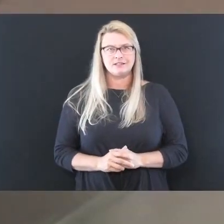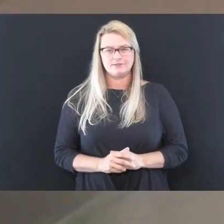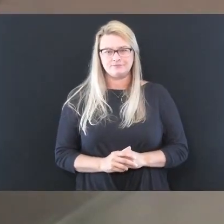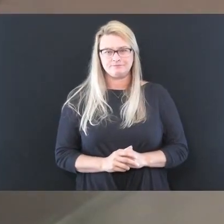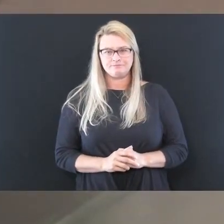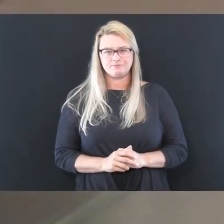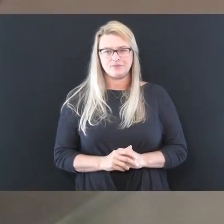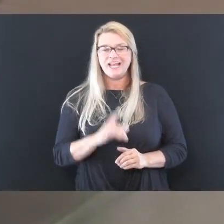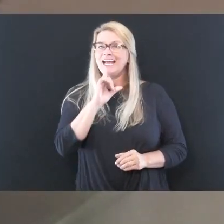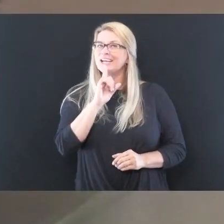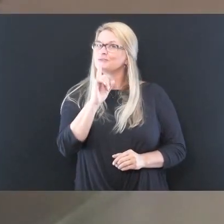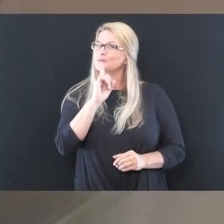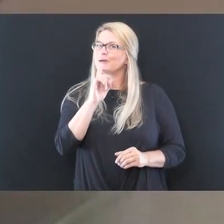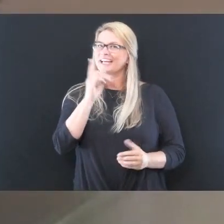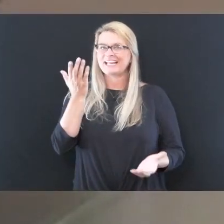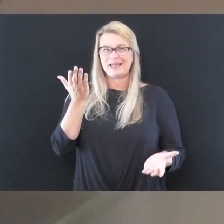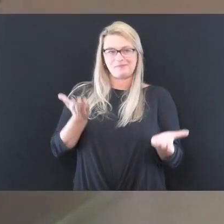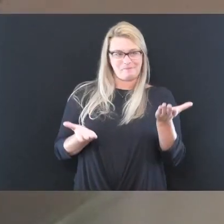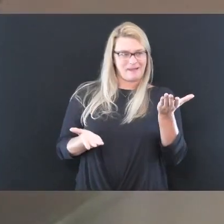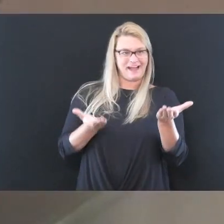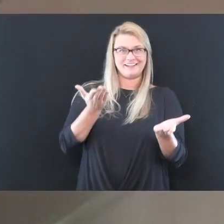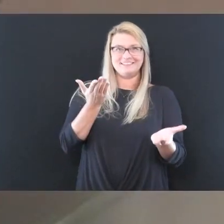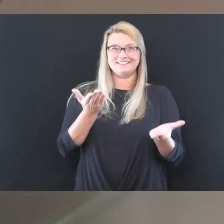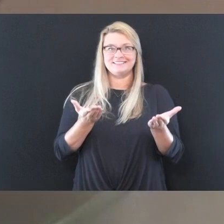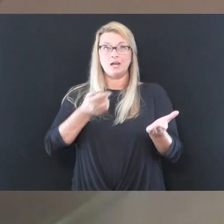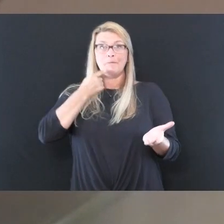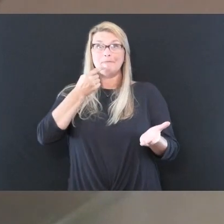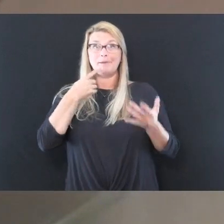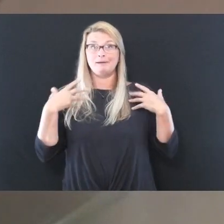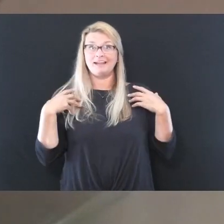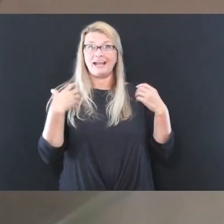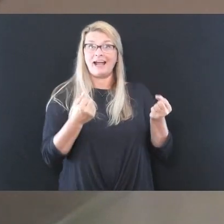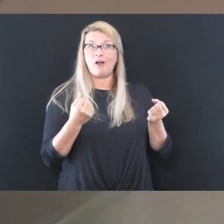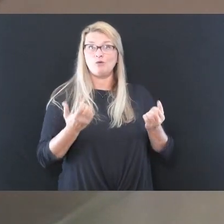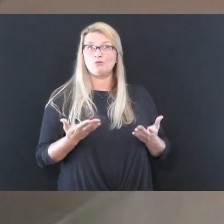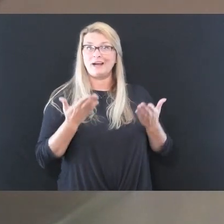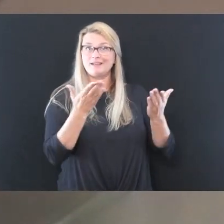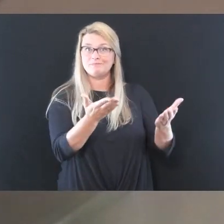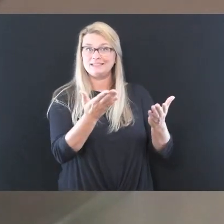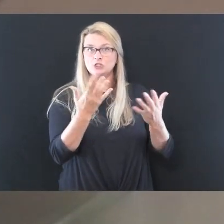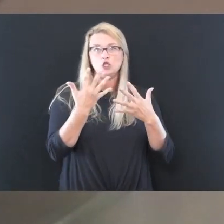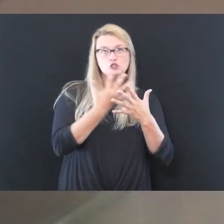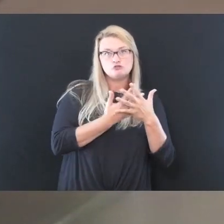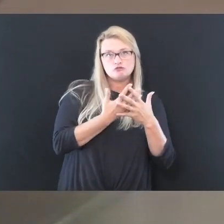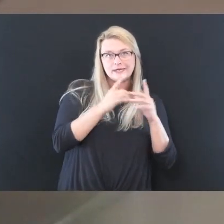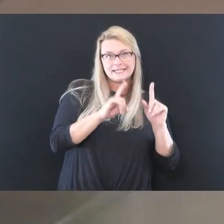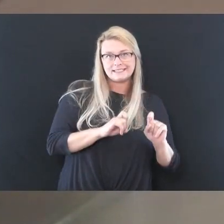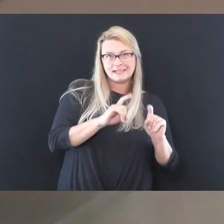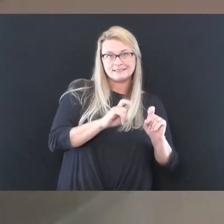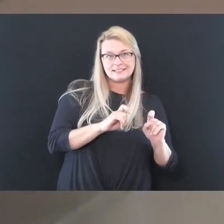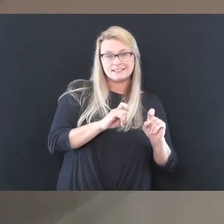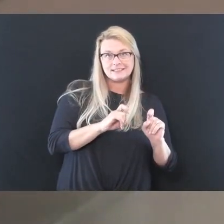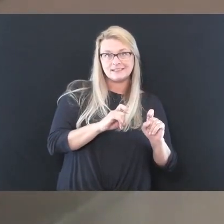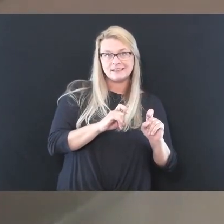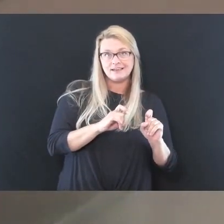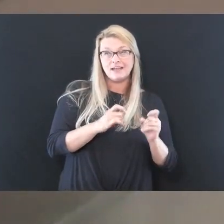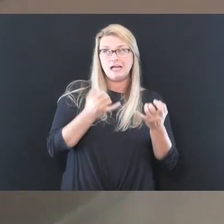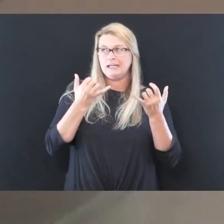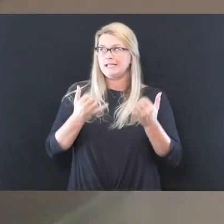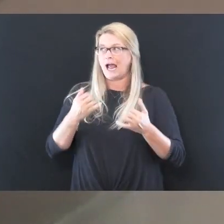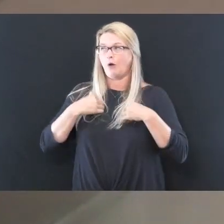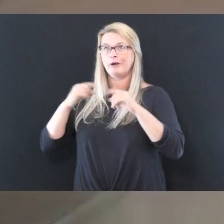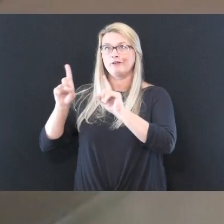that balance between these public health recommendations on screening, testing, as we are in these